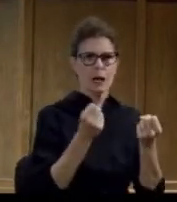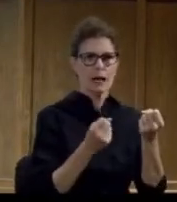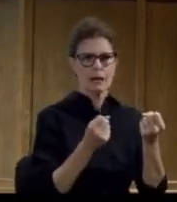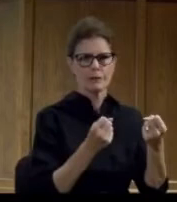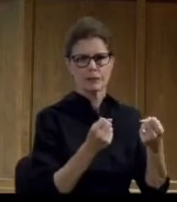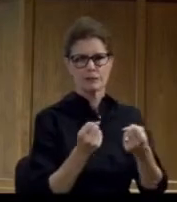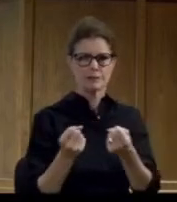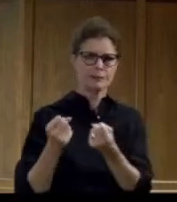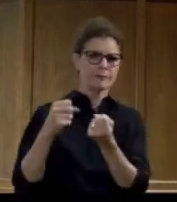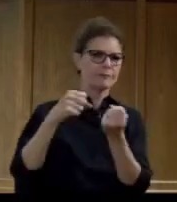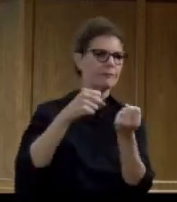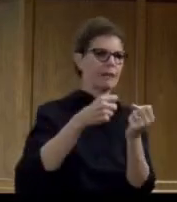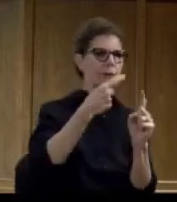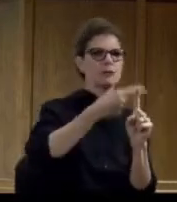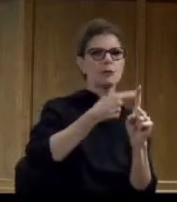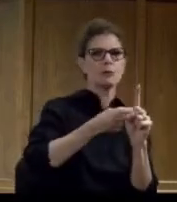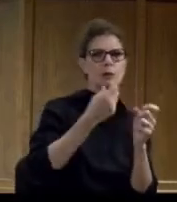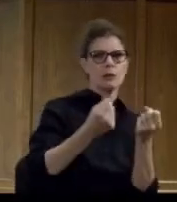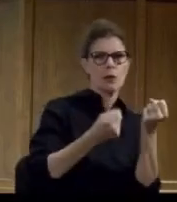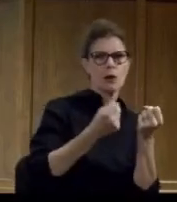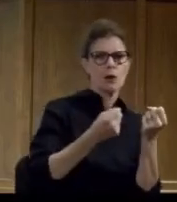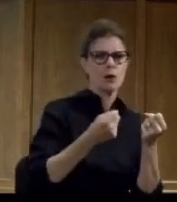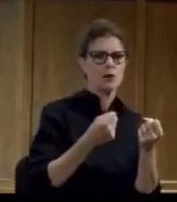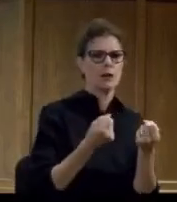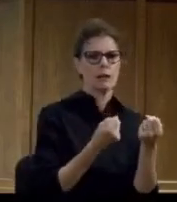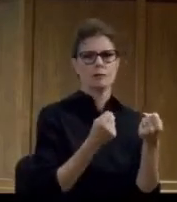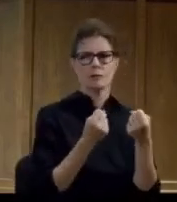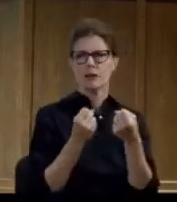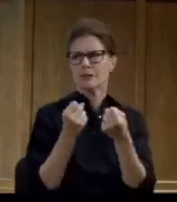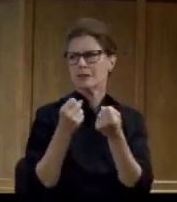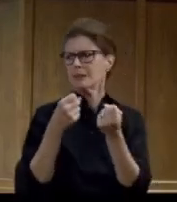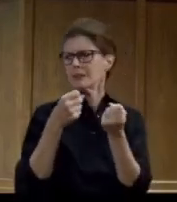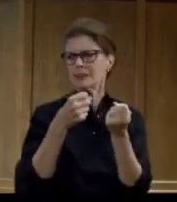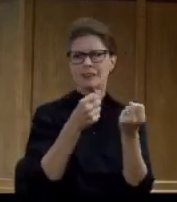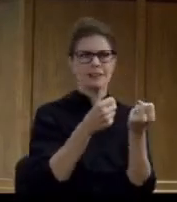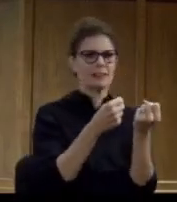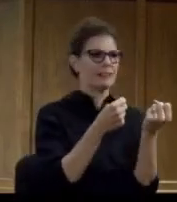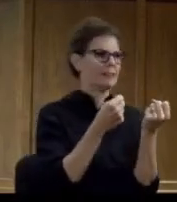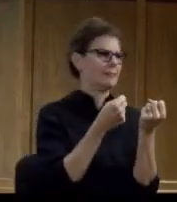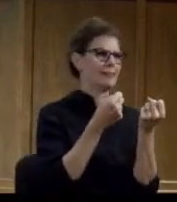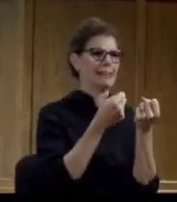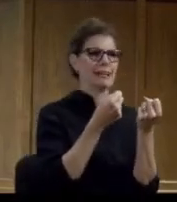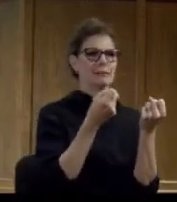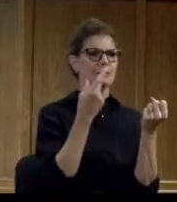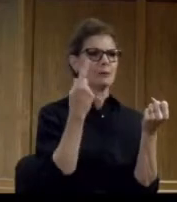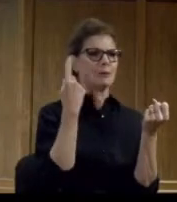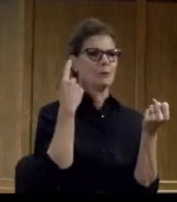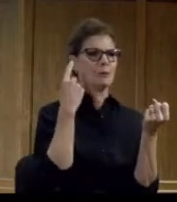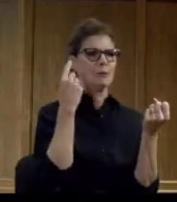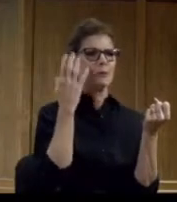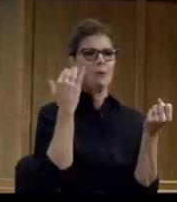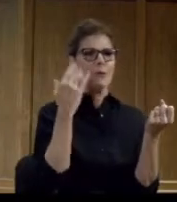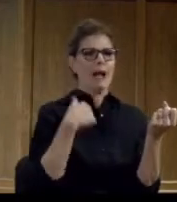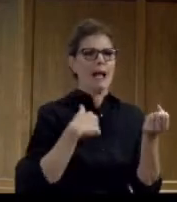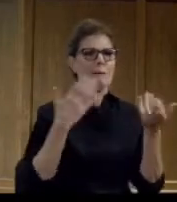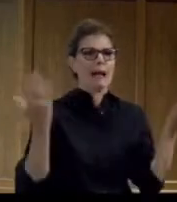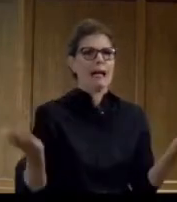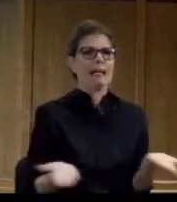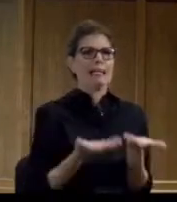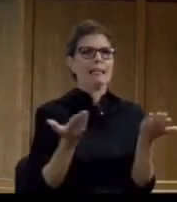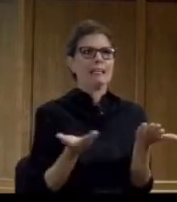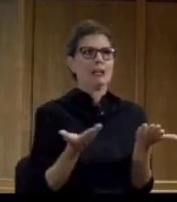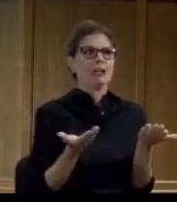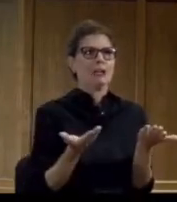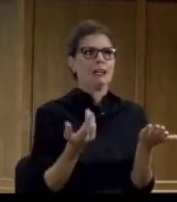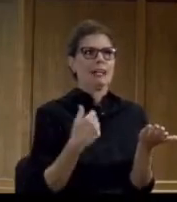the mountain and the snow, and so I got very frustrated, and I exclaimed, why am I here? Like, how did I get to this moment?